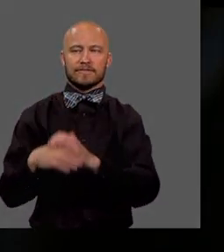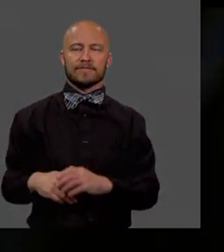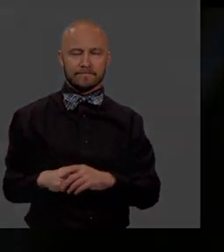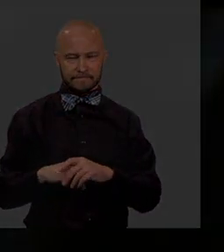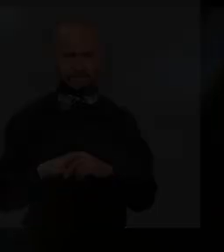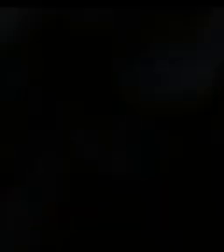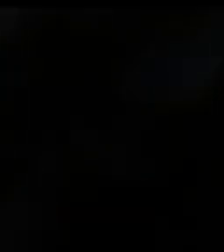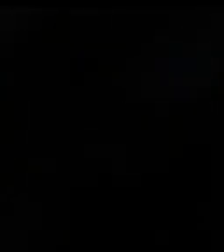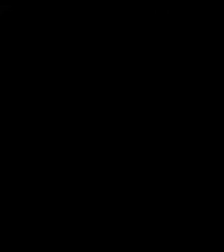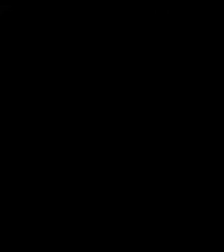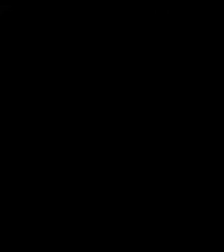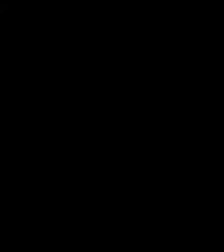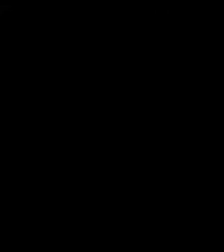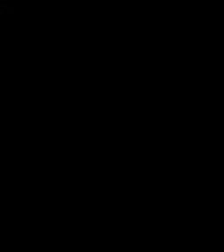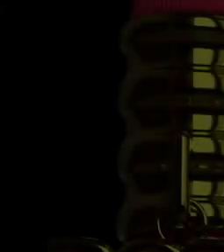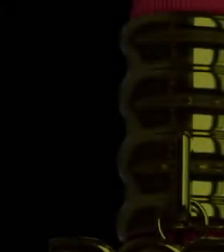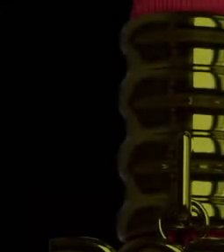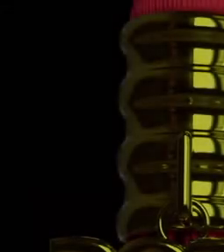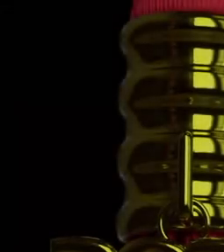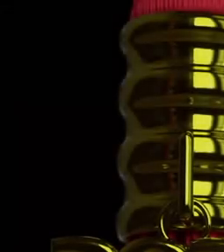Congratulations.